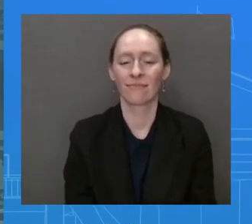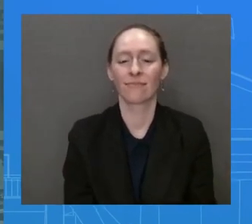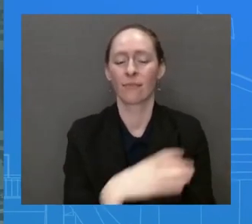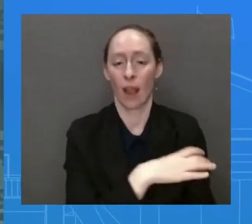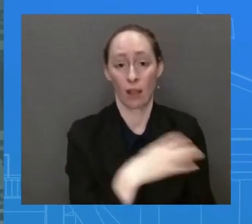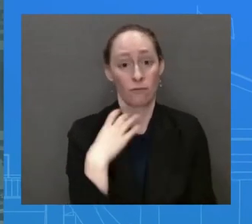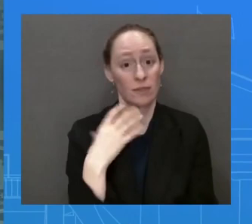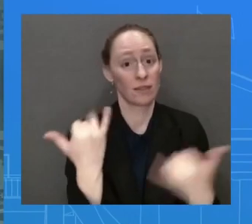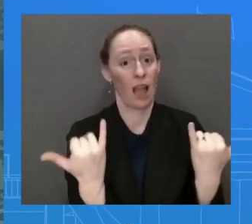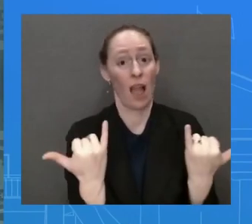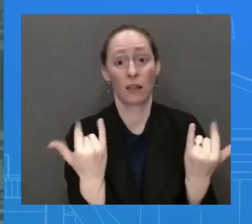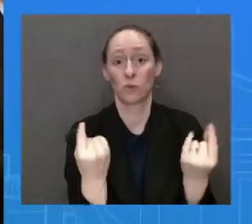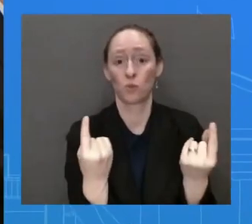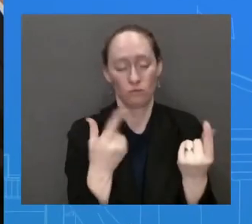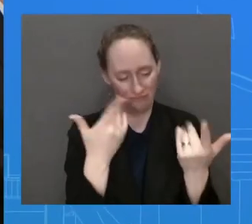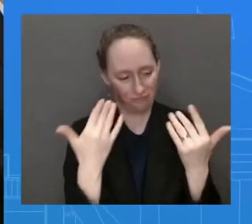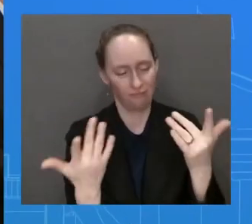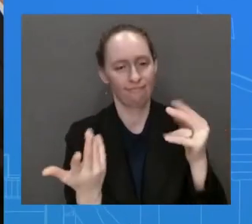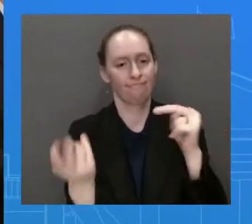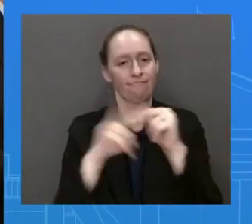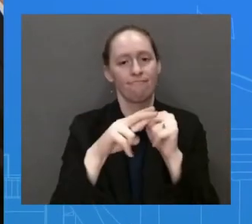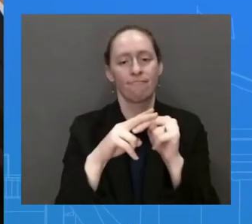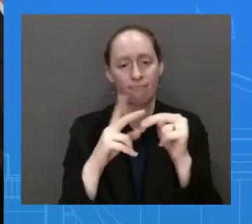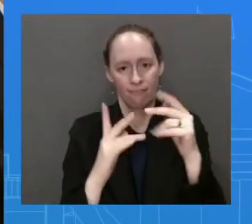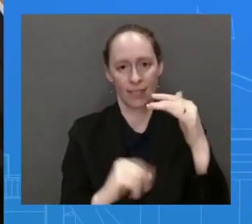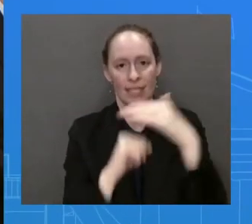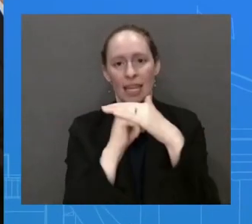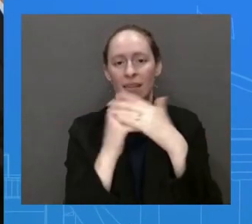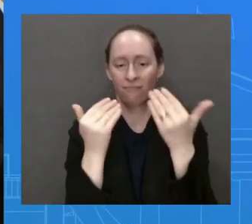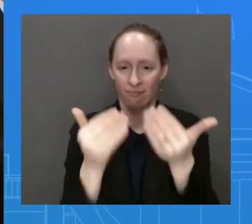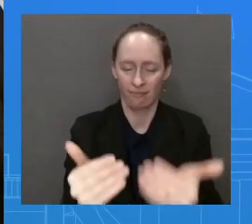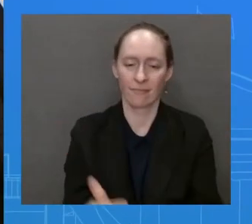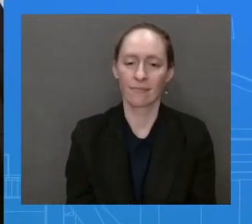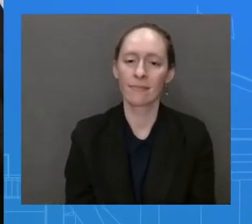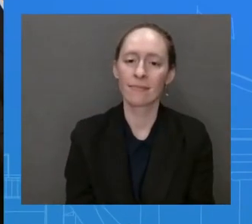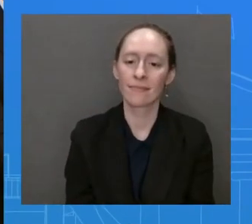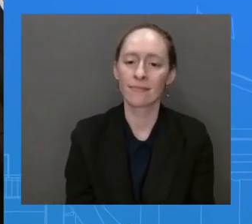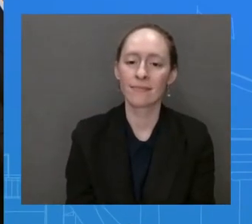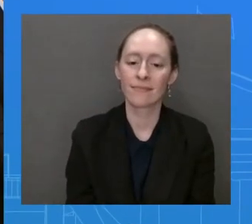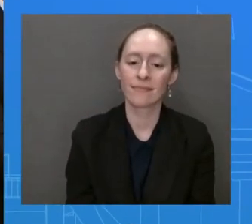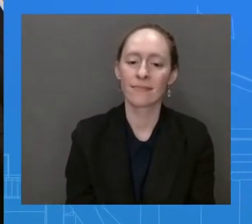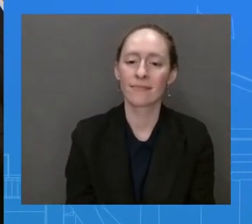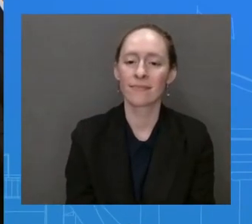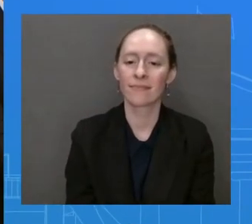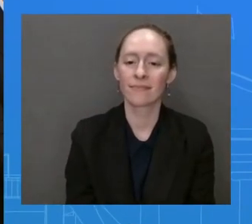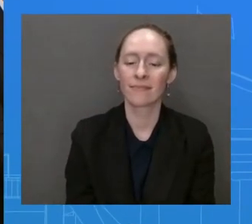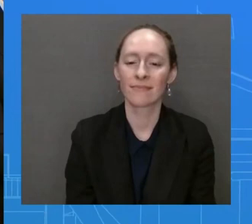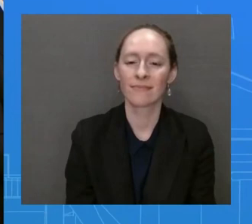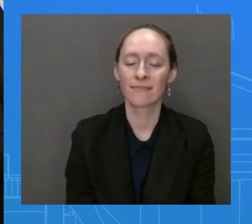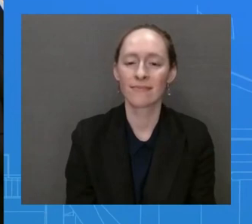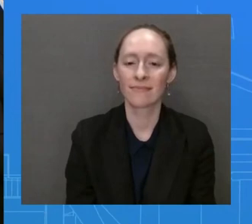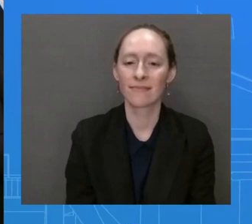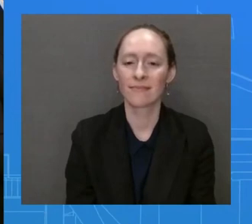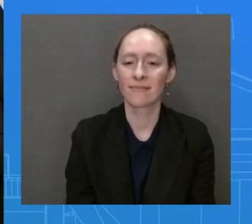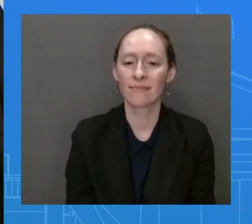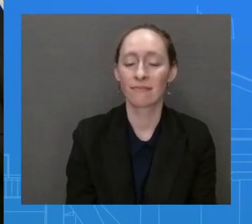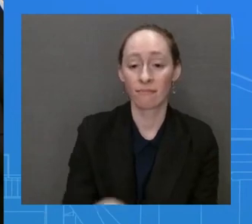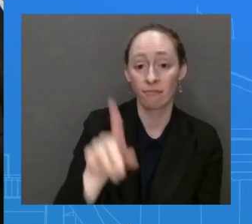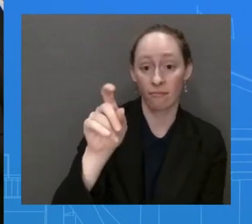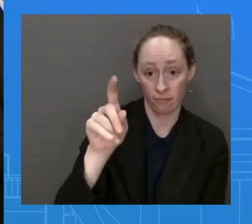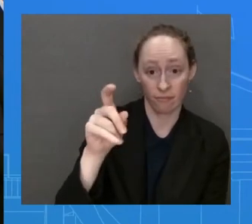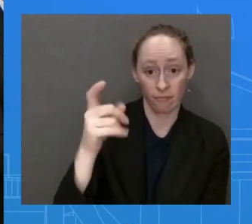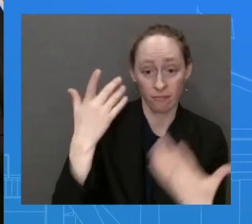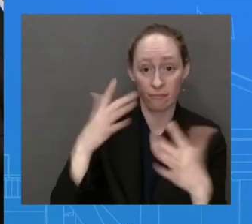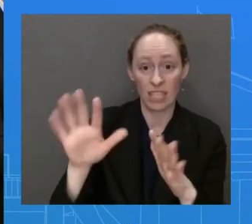the discussion that we're having. Very last thing. Have White House officials been interviewed by the special counsel or by the Justice Department involving the